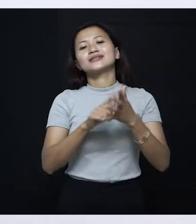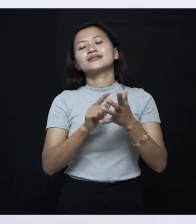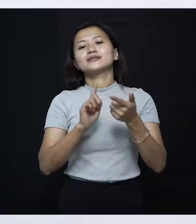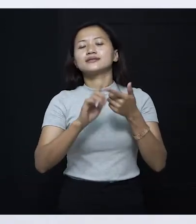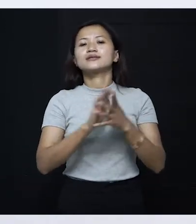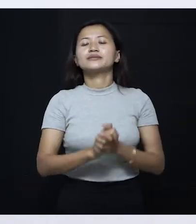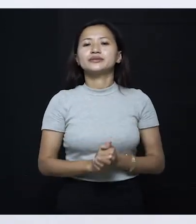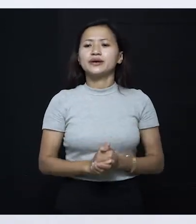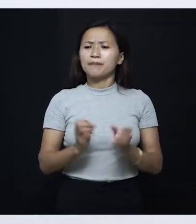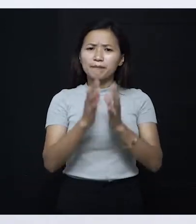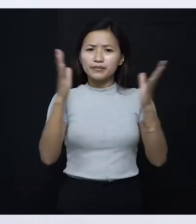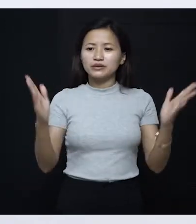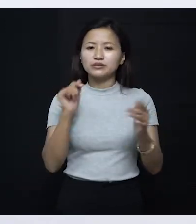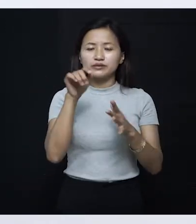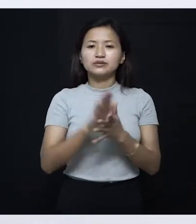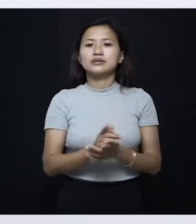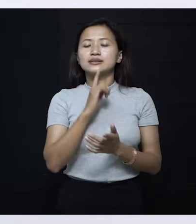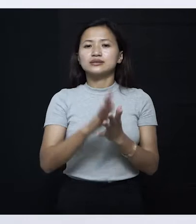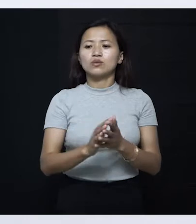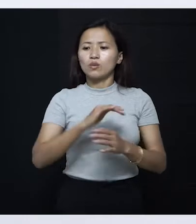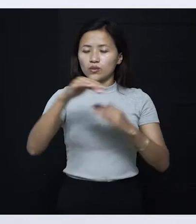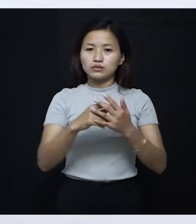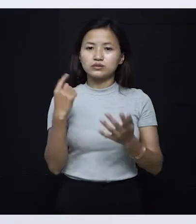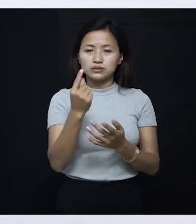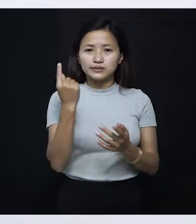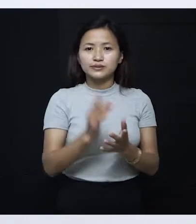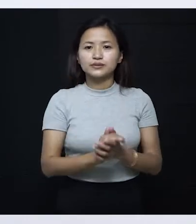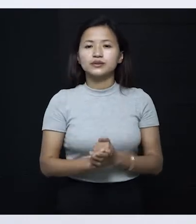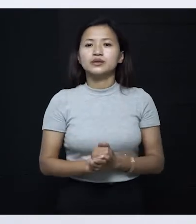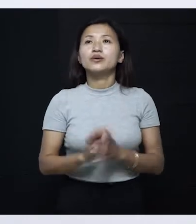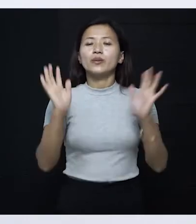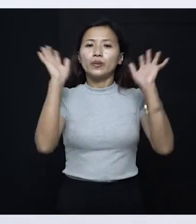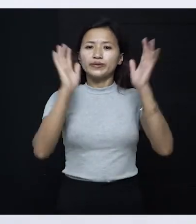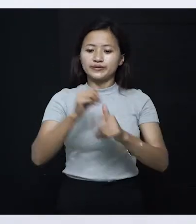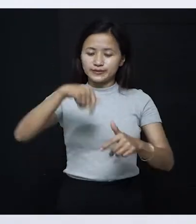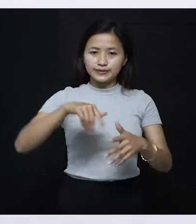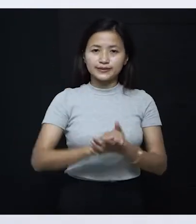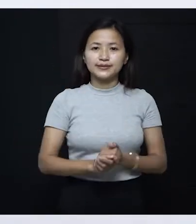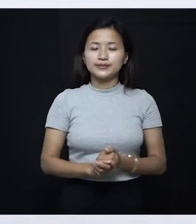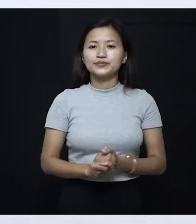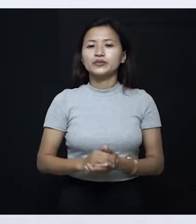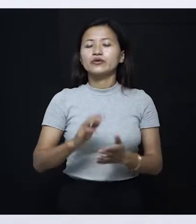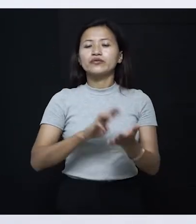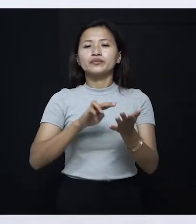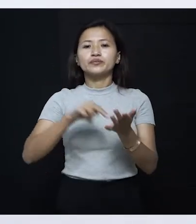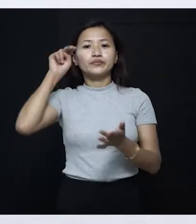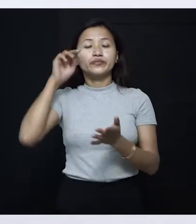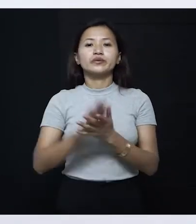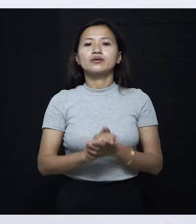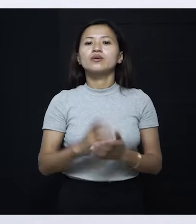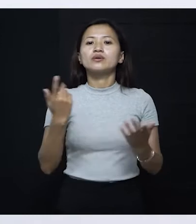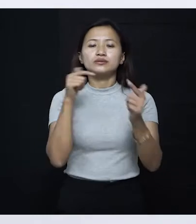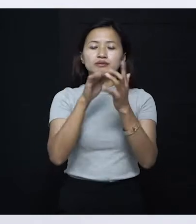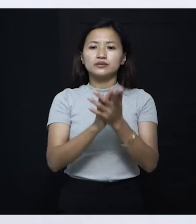find that many of you, as I've said before, since we are all used to the weather here, that is, we are all from Nagaland, what you tend